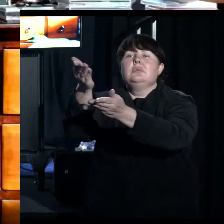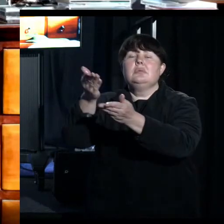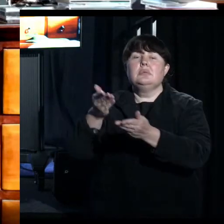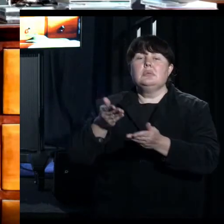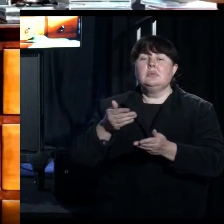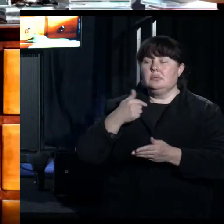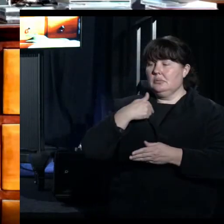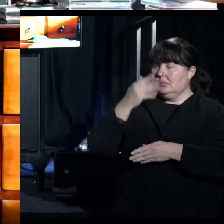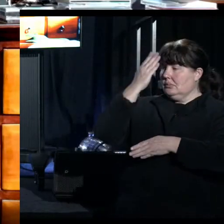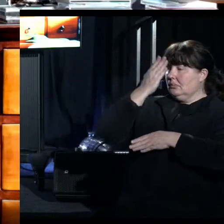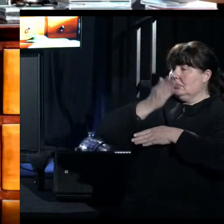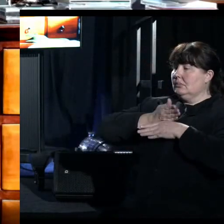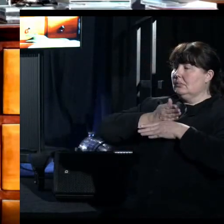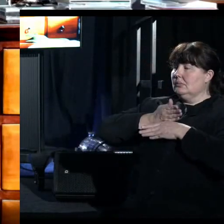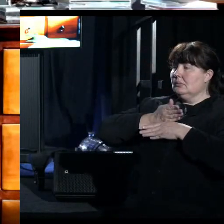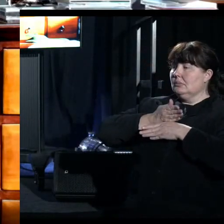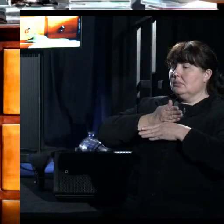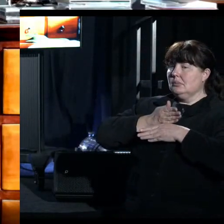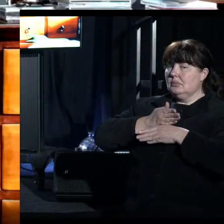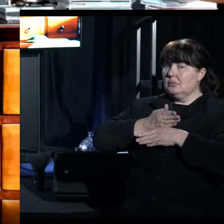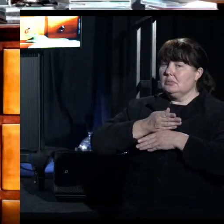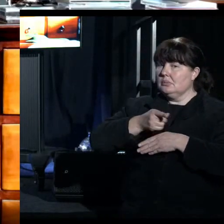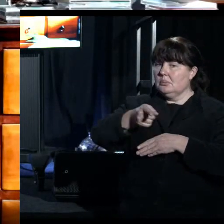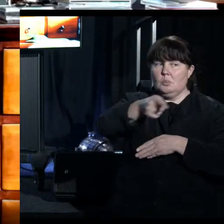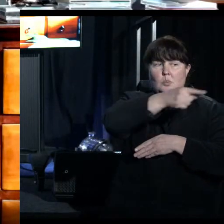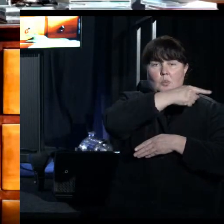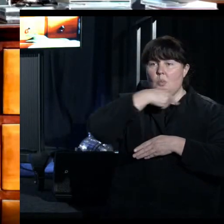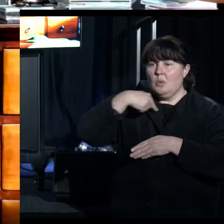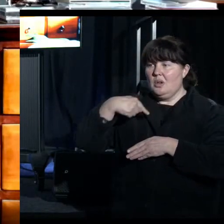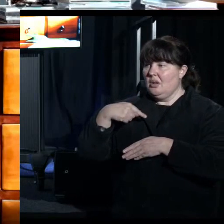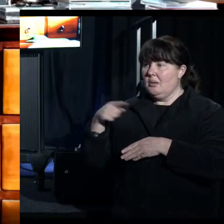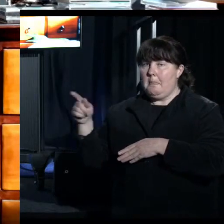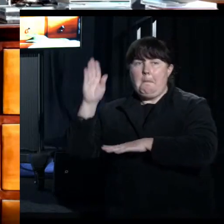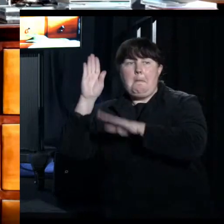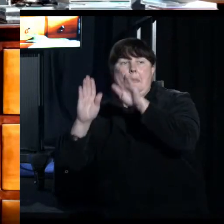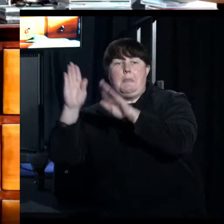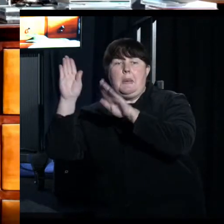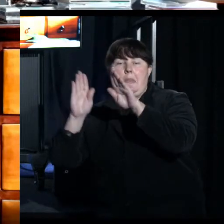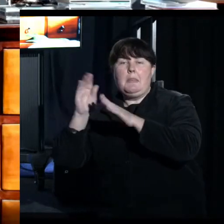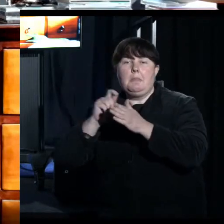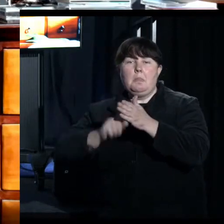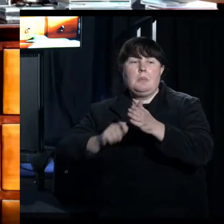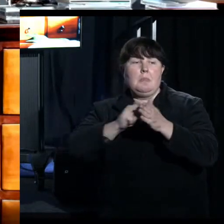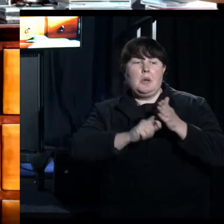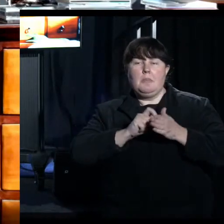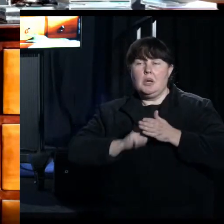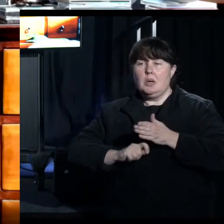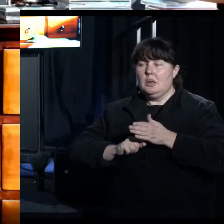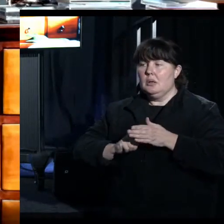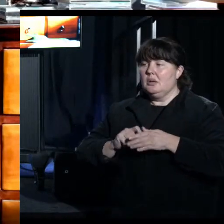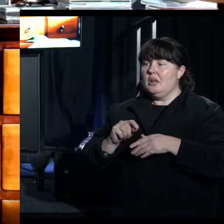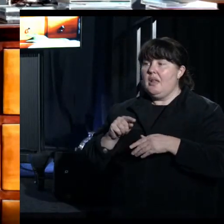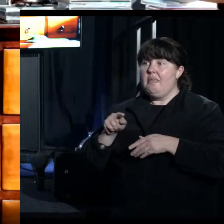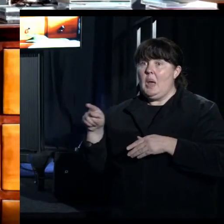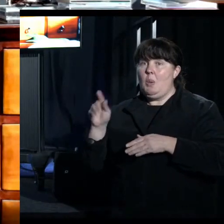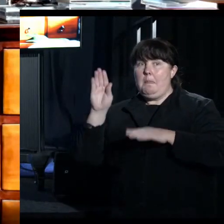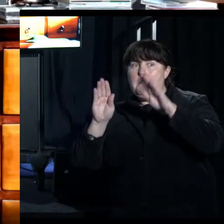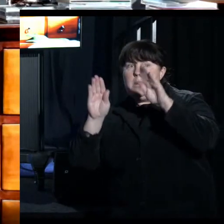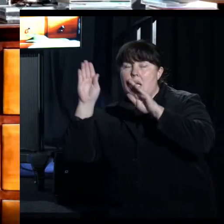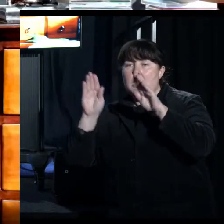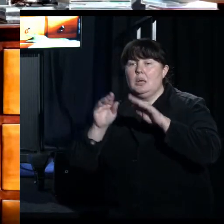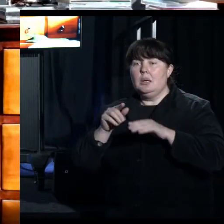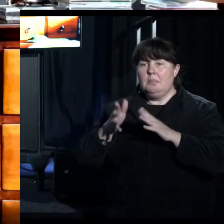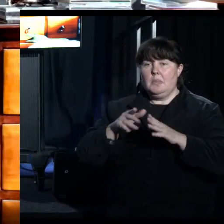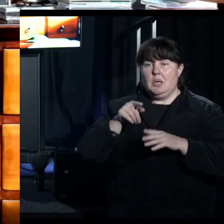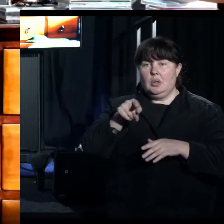bidding, they will be bidding, you were beaten, I was hidden. It